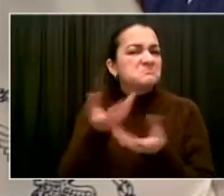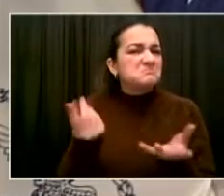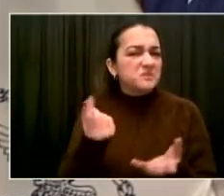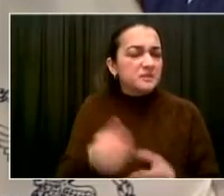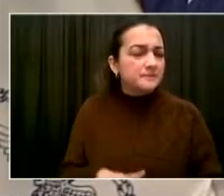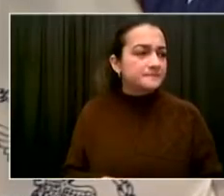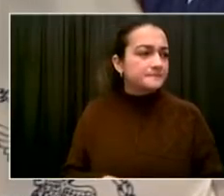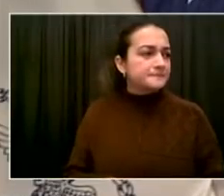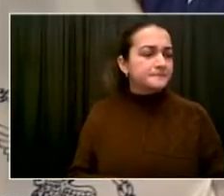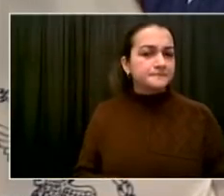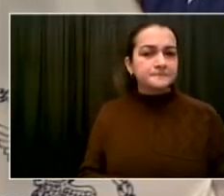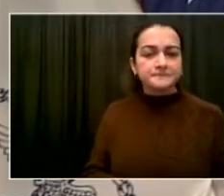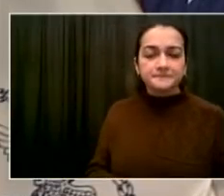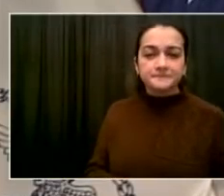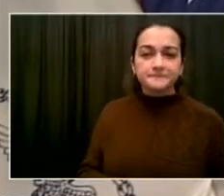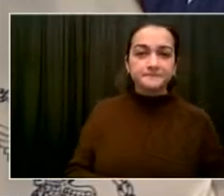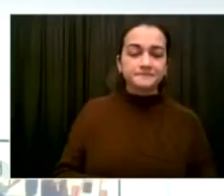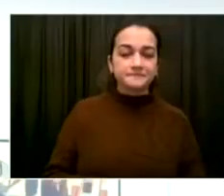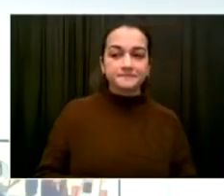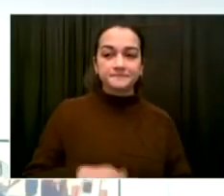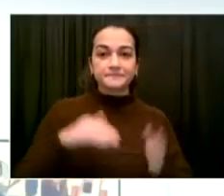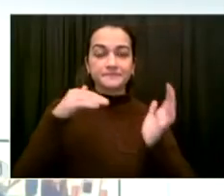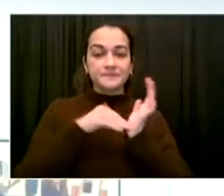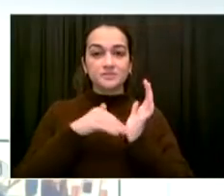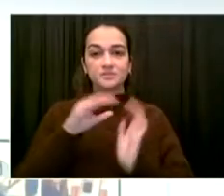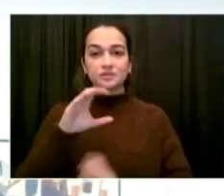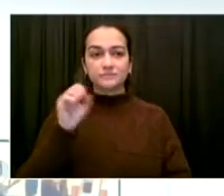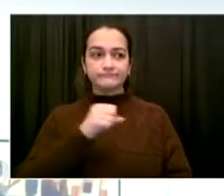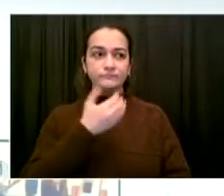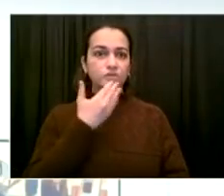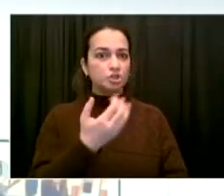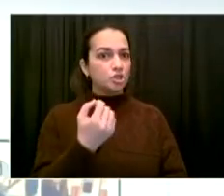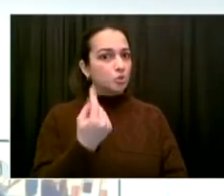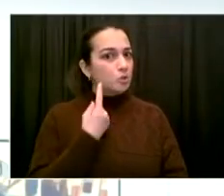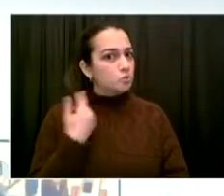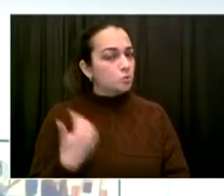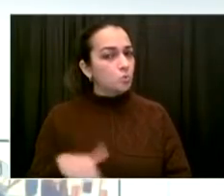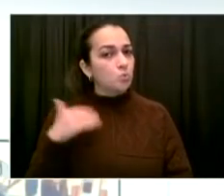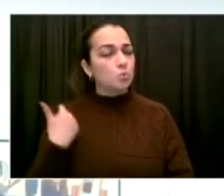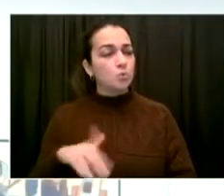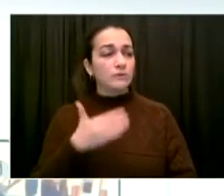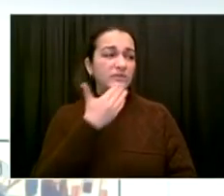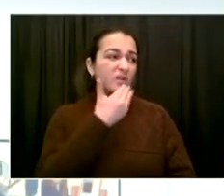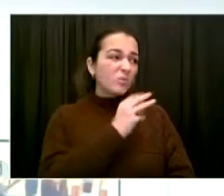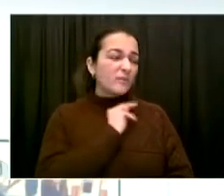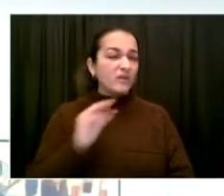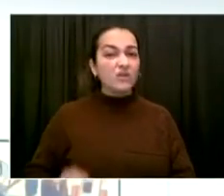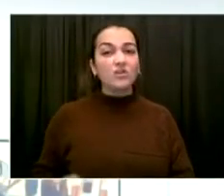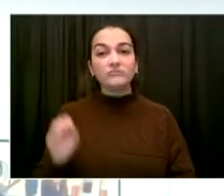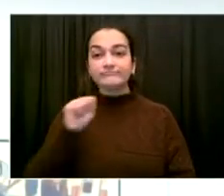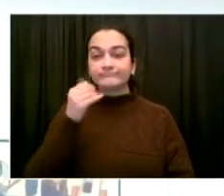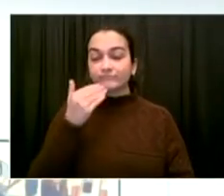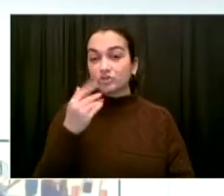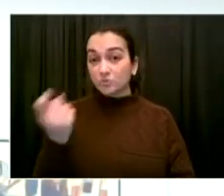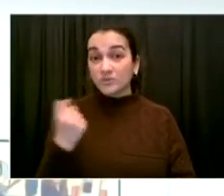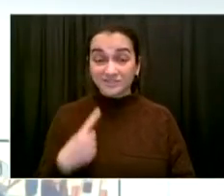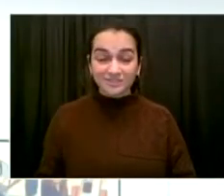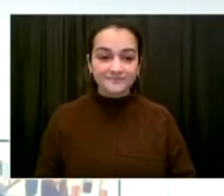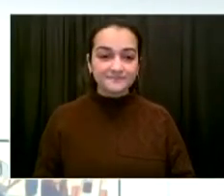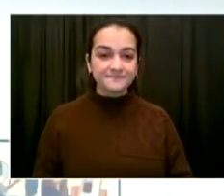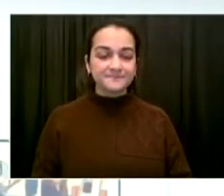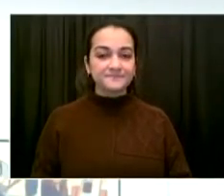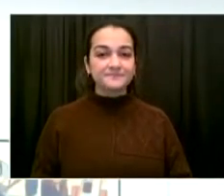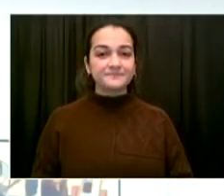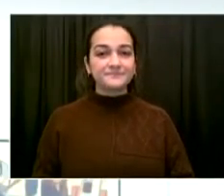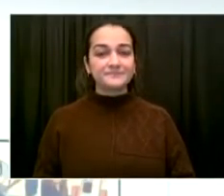Thank you so much, sir. MR, I really appreciate the question, which is a very intense focus of ours right now. What I heard was